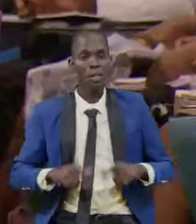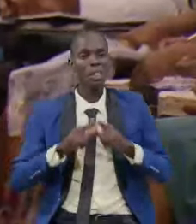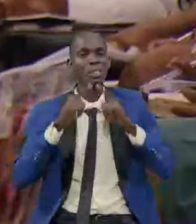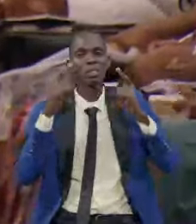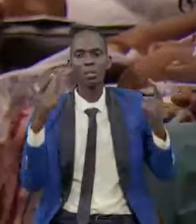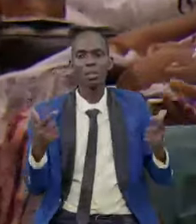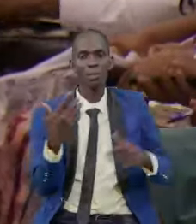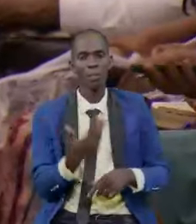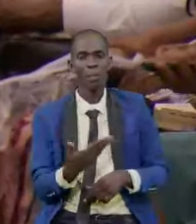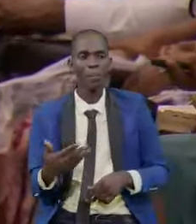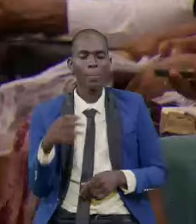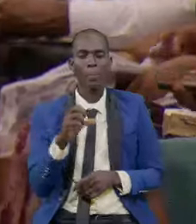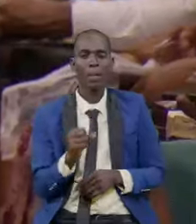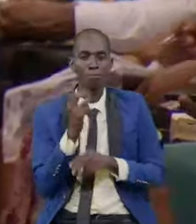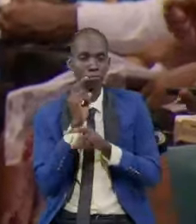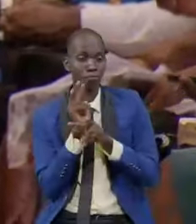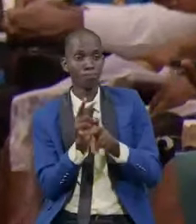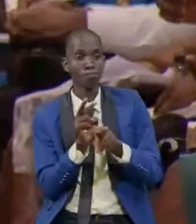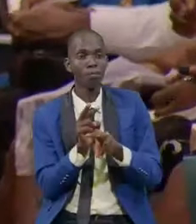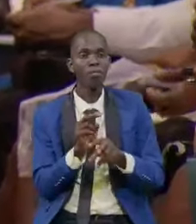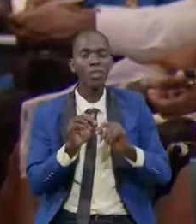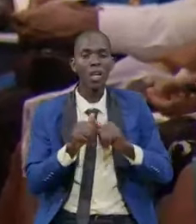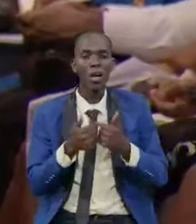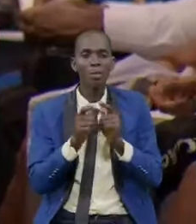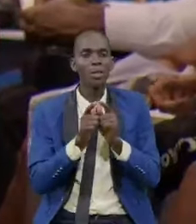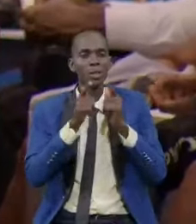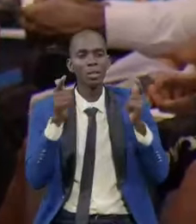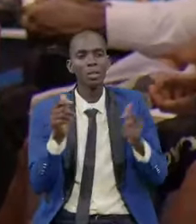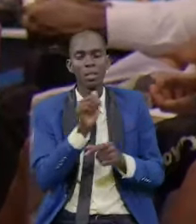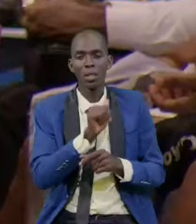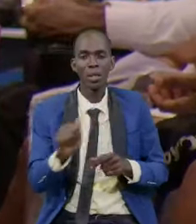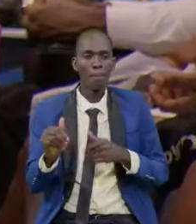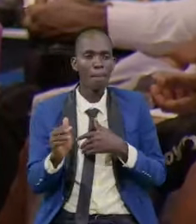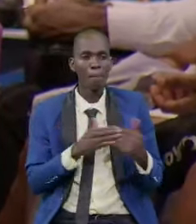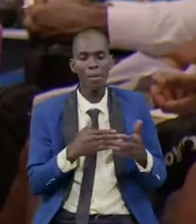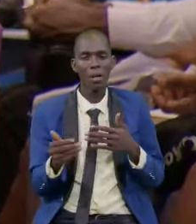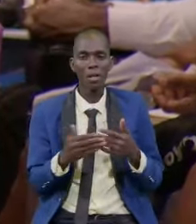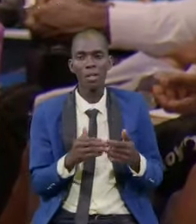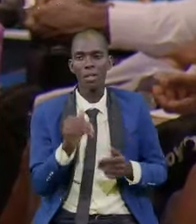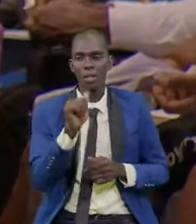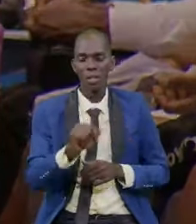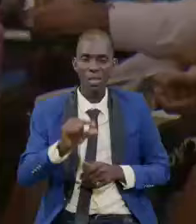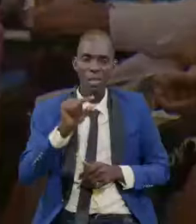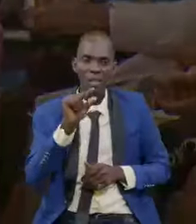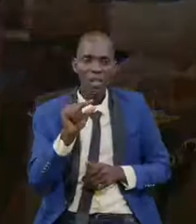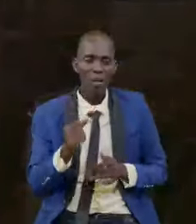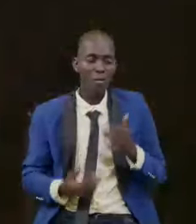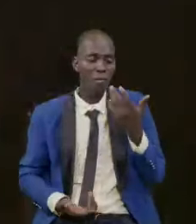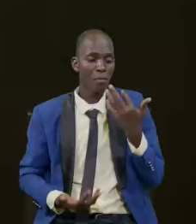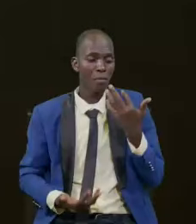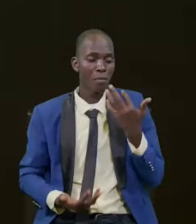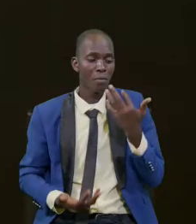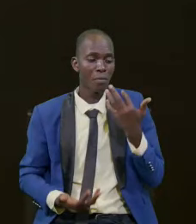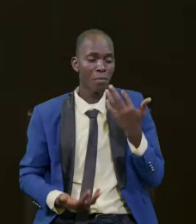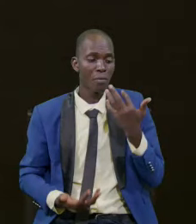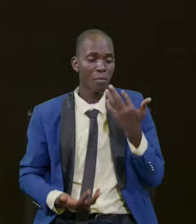great things. Behold, how great a matter a little fire kindled.